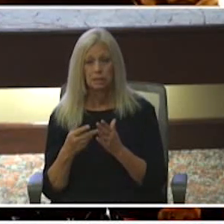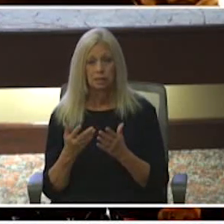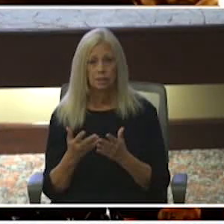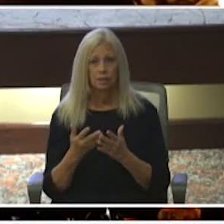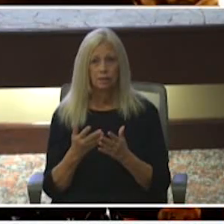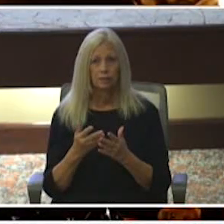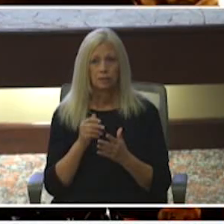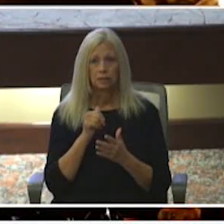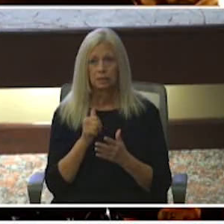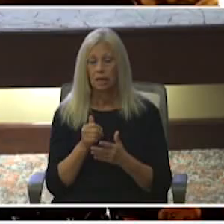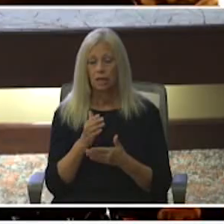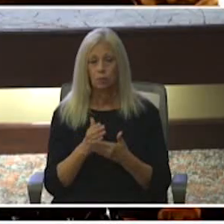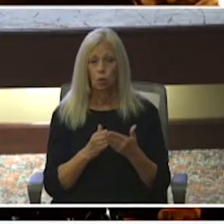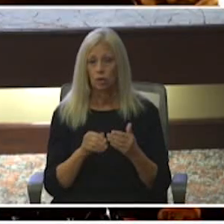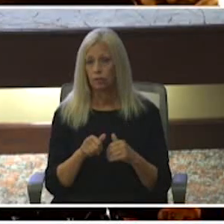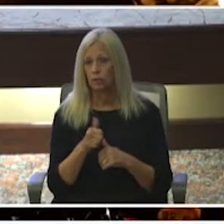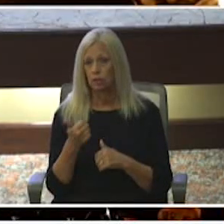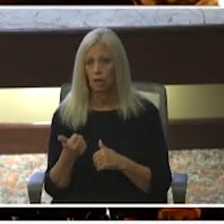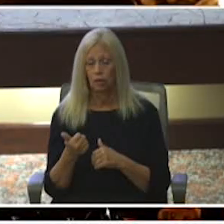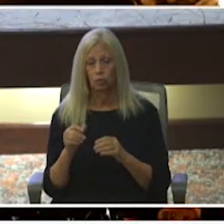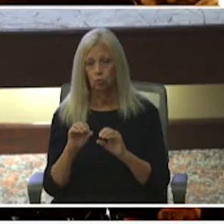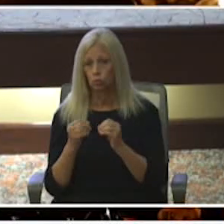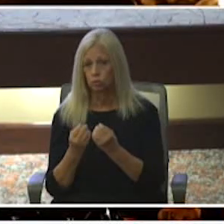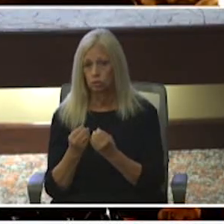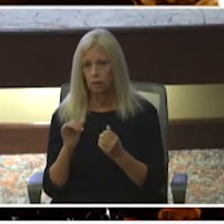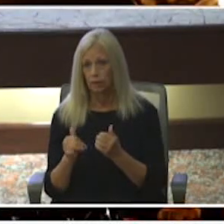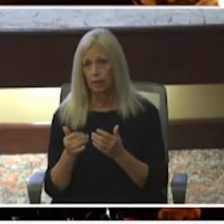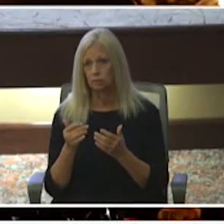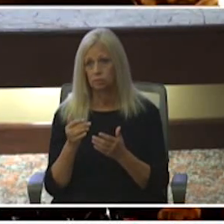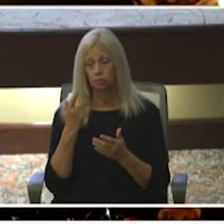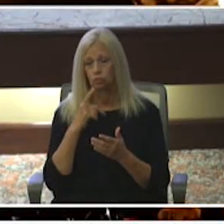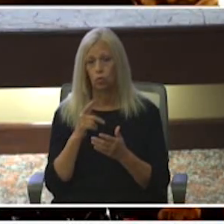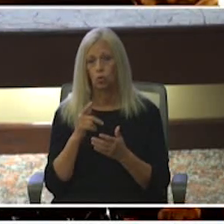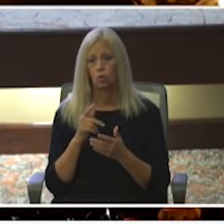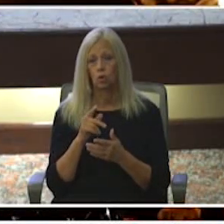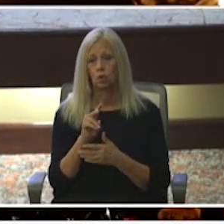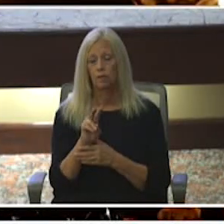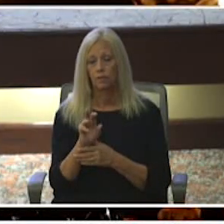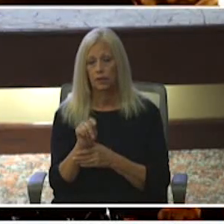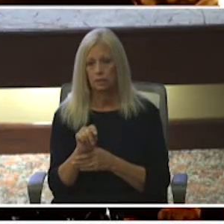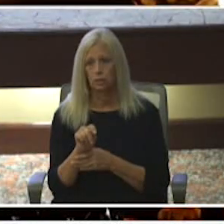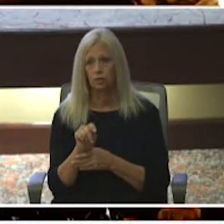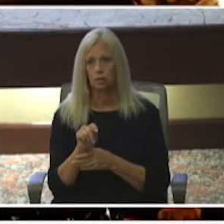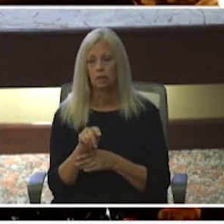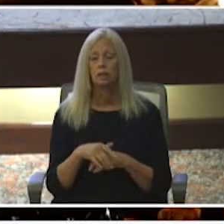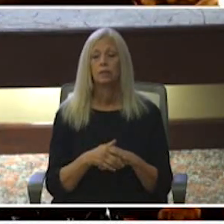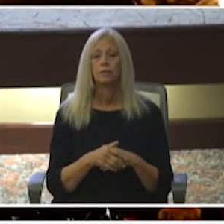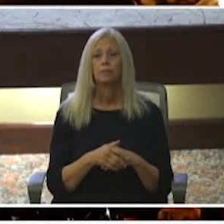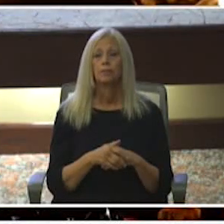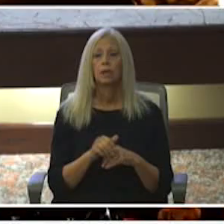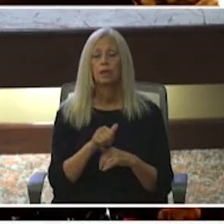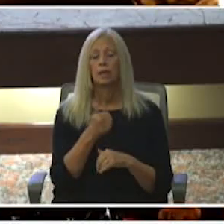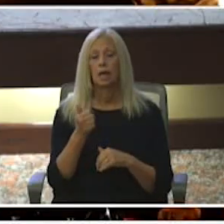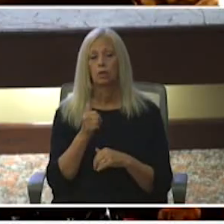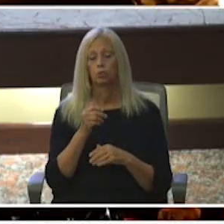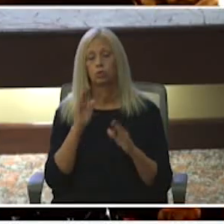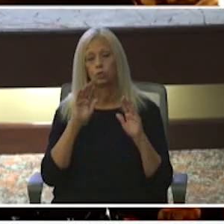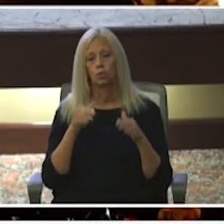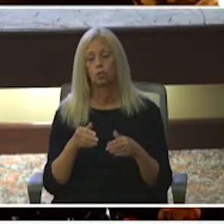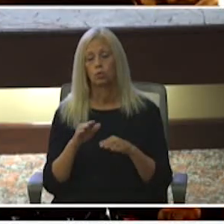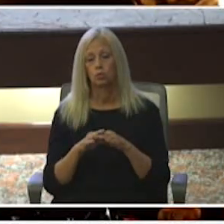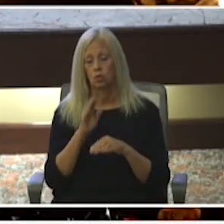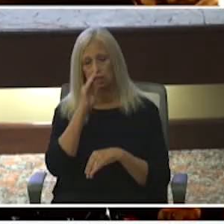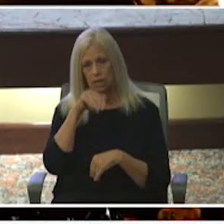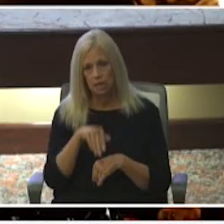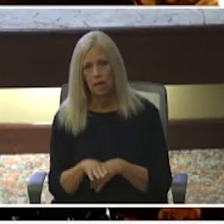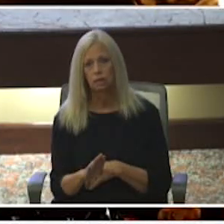not part of any bigger entities that would have requirements like that for a veterinarian. And then the other version was just focused on elephants, so essentially the same.